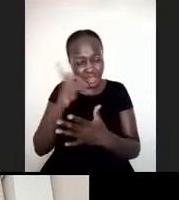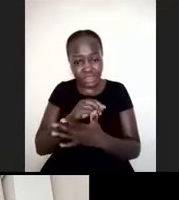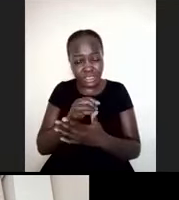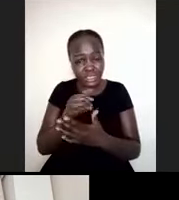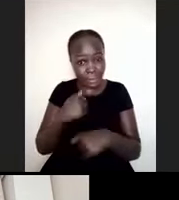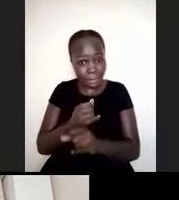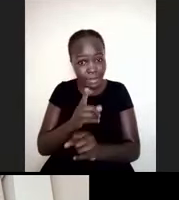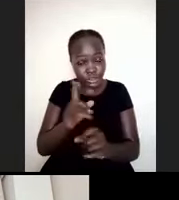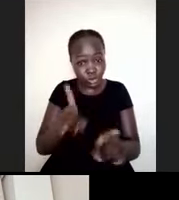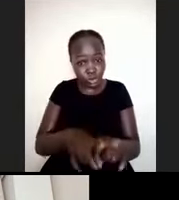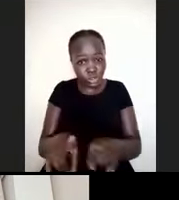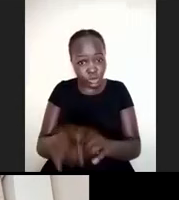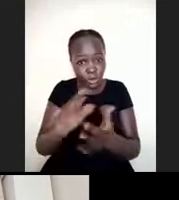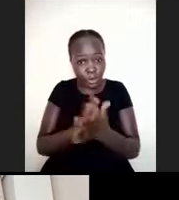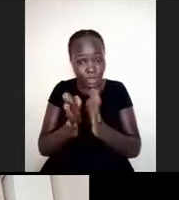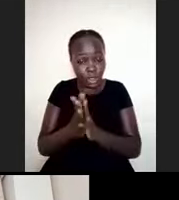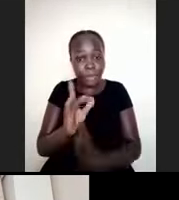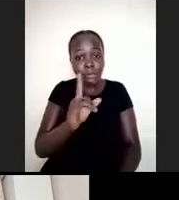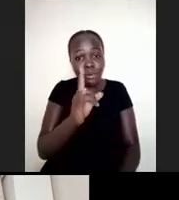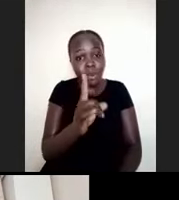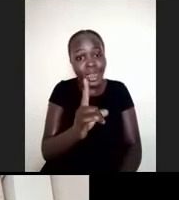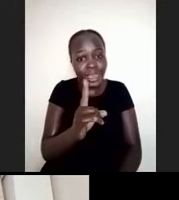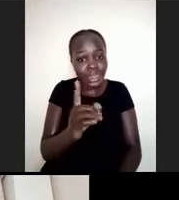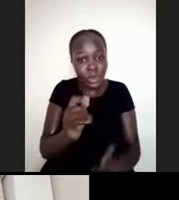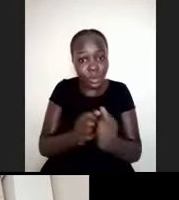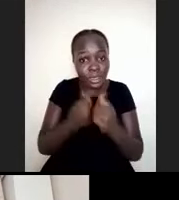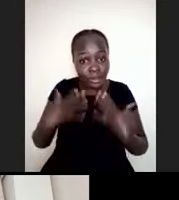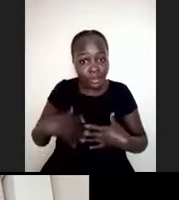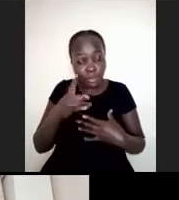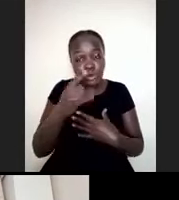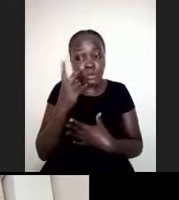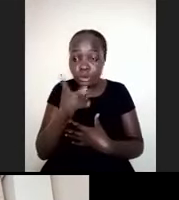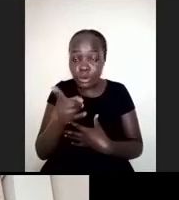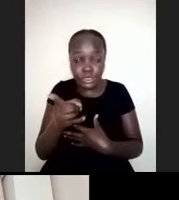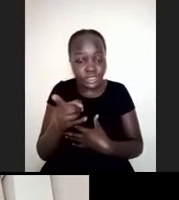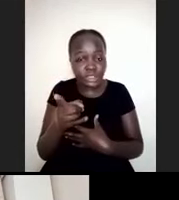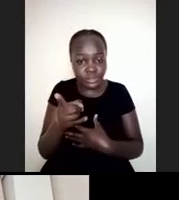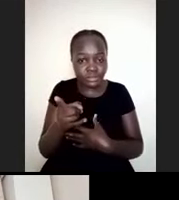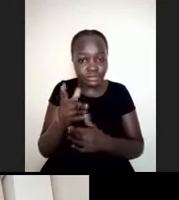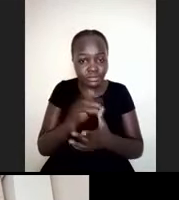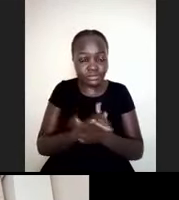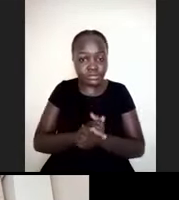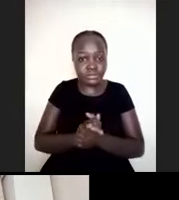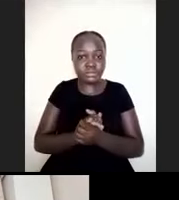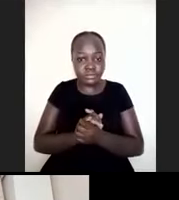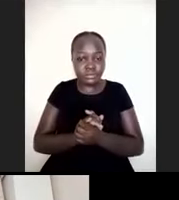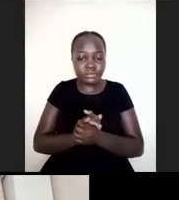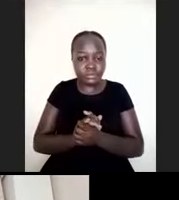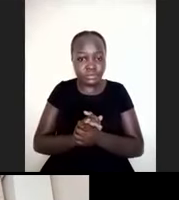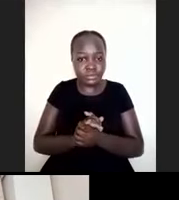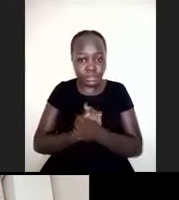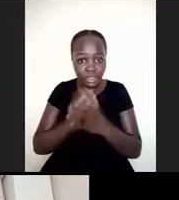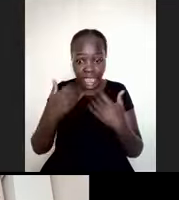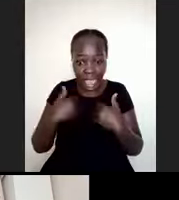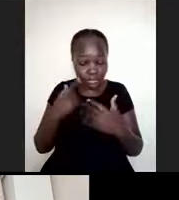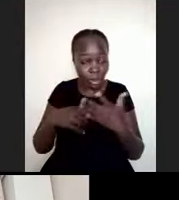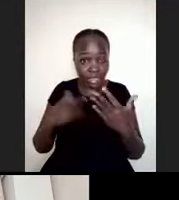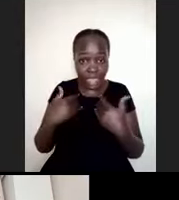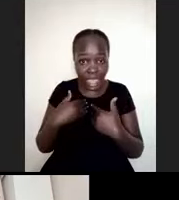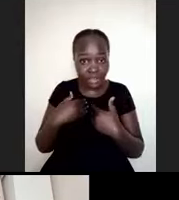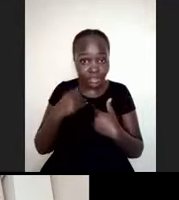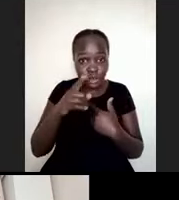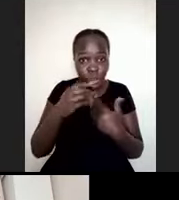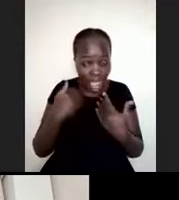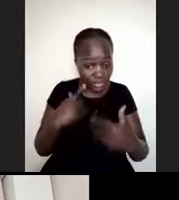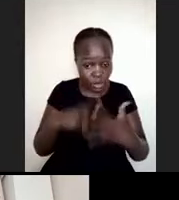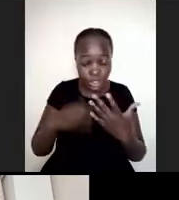also become one with the people you're watching. Yeah, they are having whatever they're having, you're having whatever you're